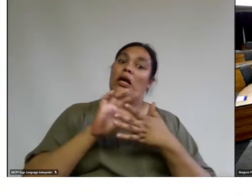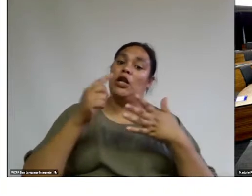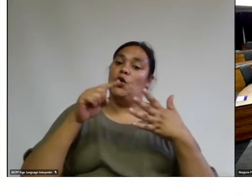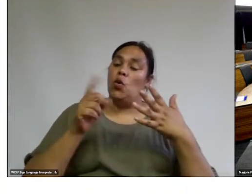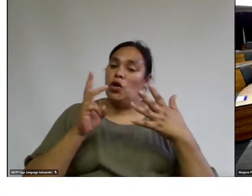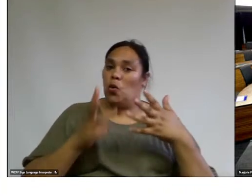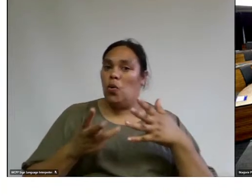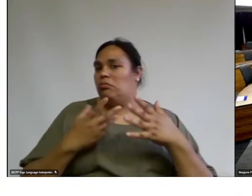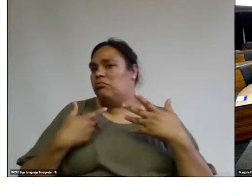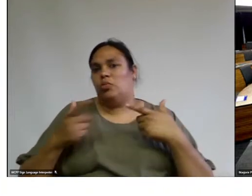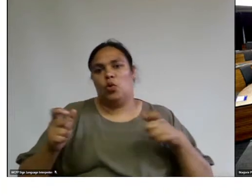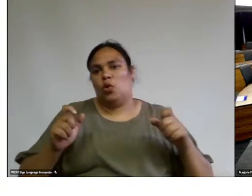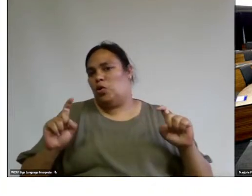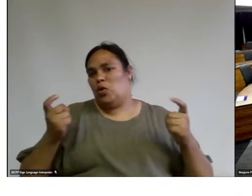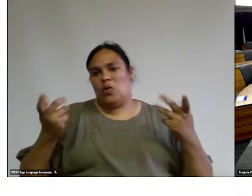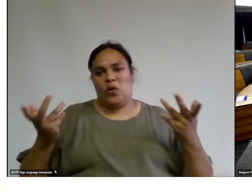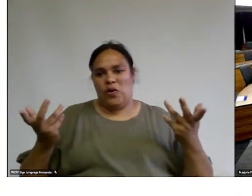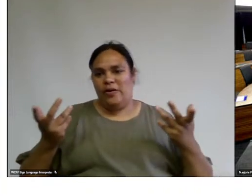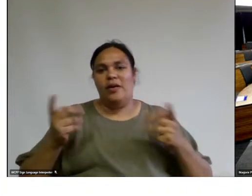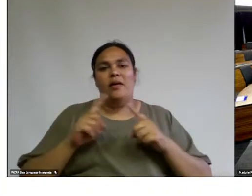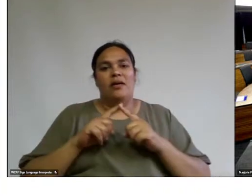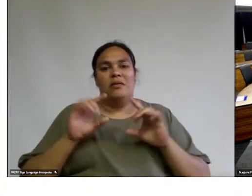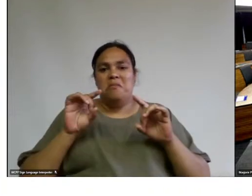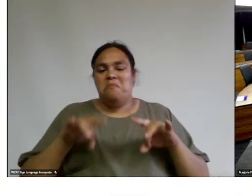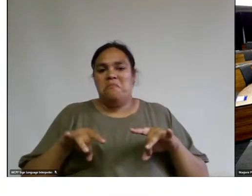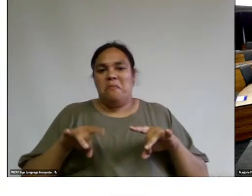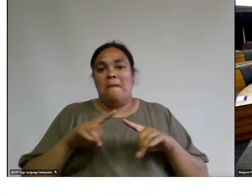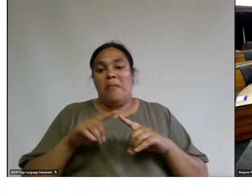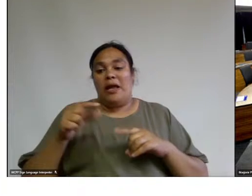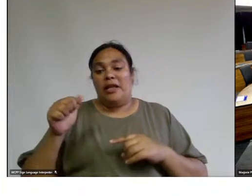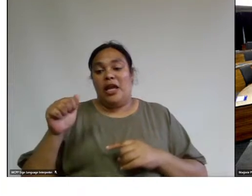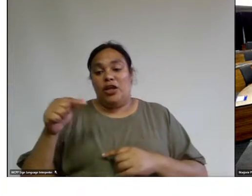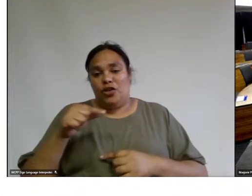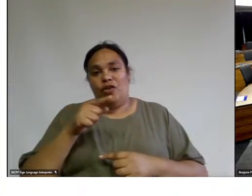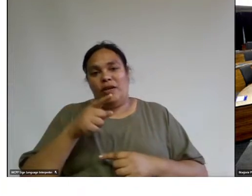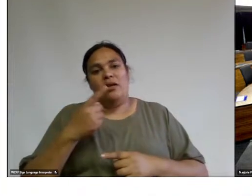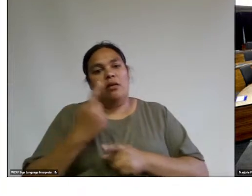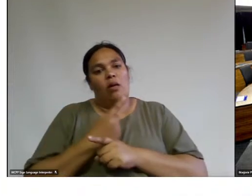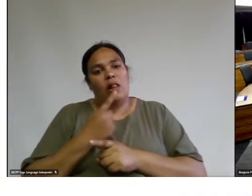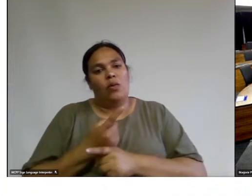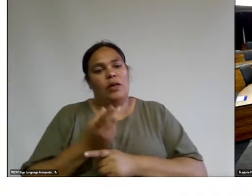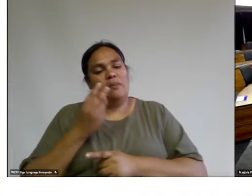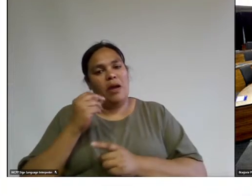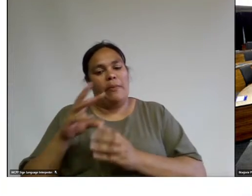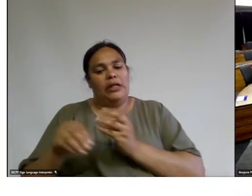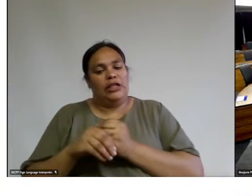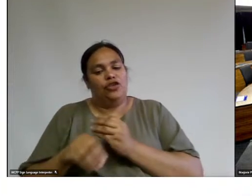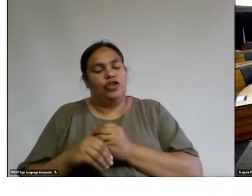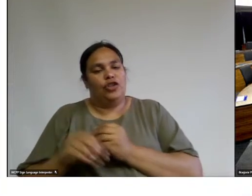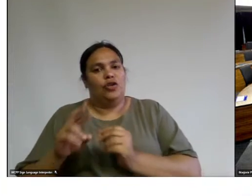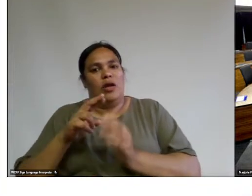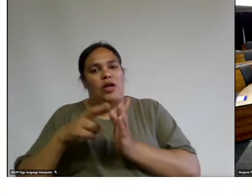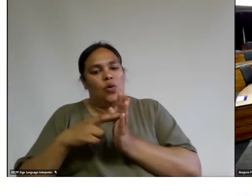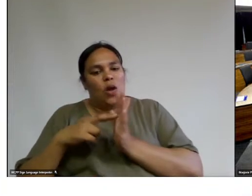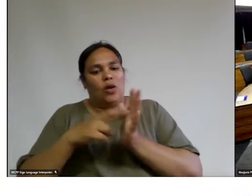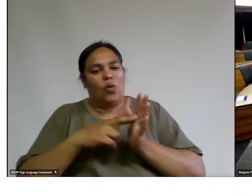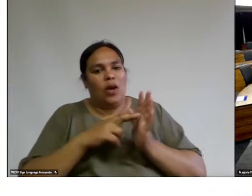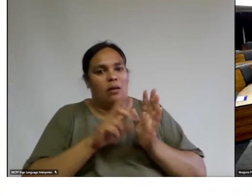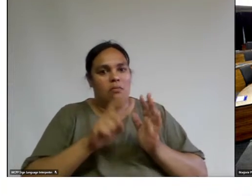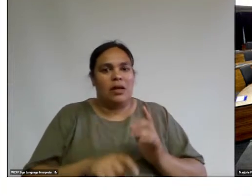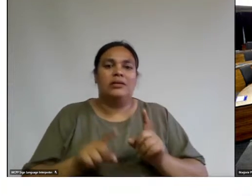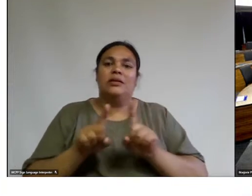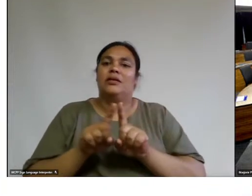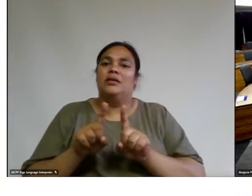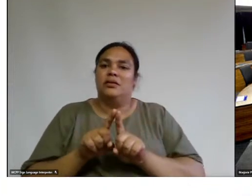within our sole control. Very much not. The AG does often come with additional requirements, and it seems to